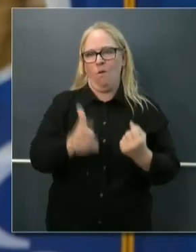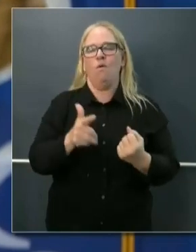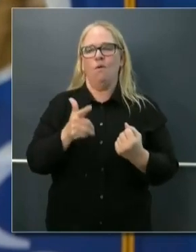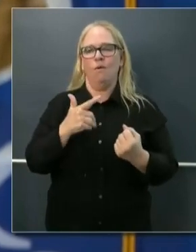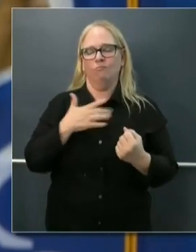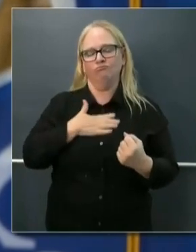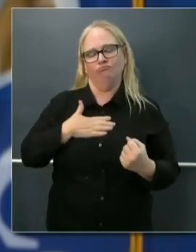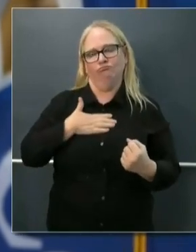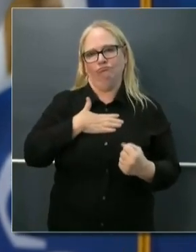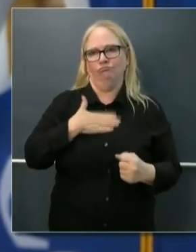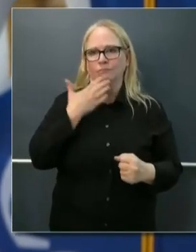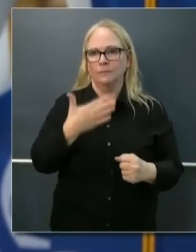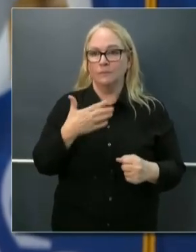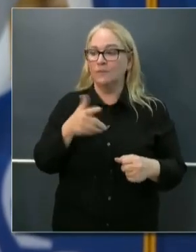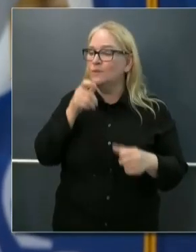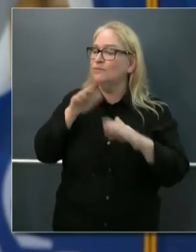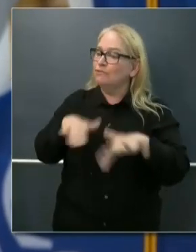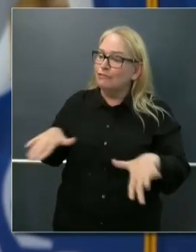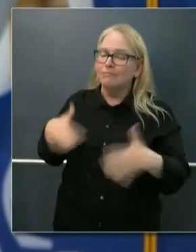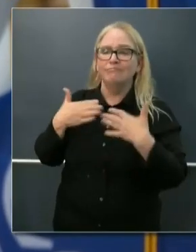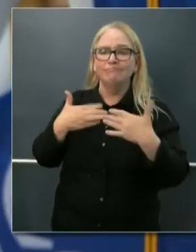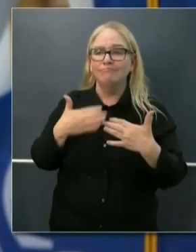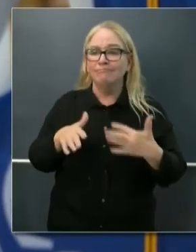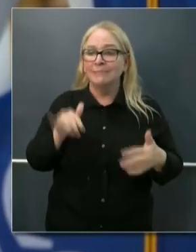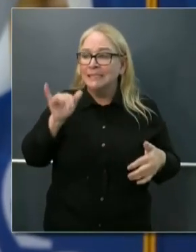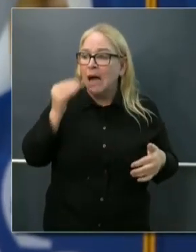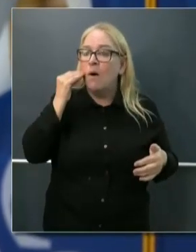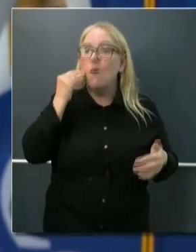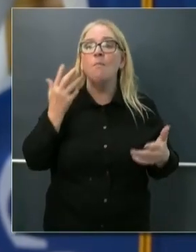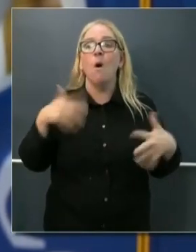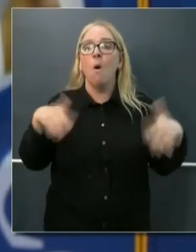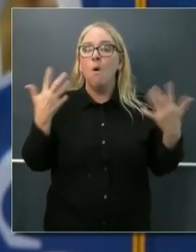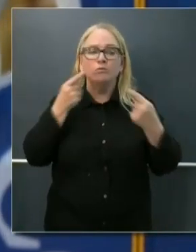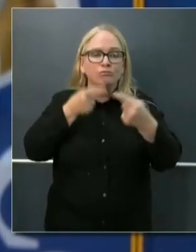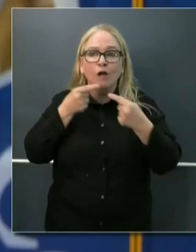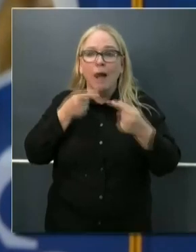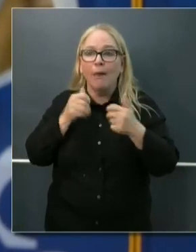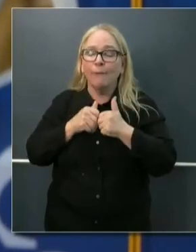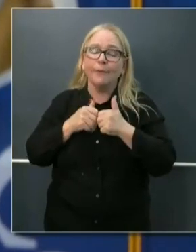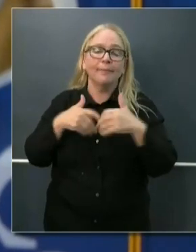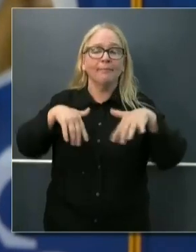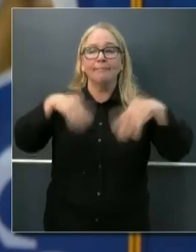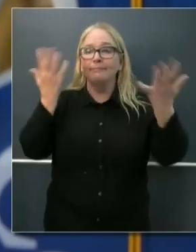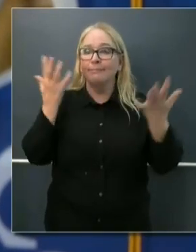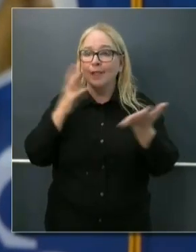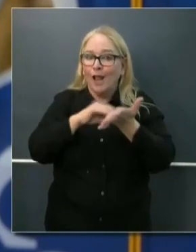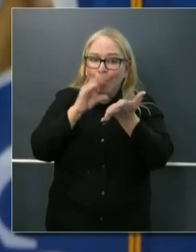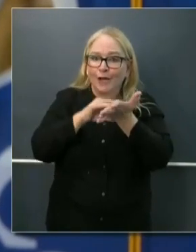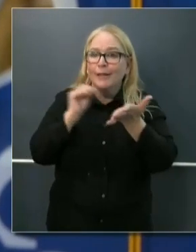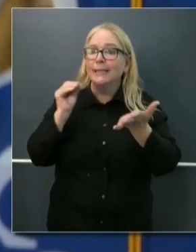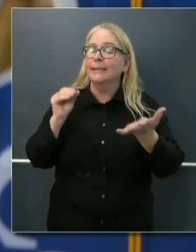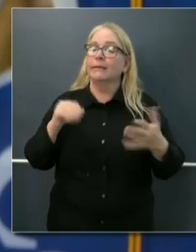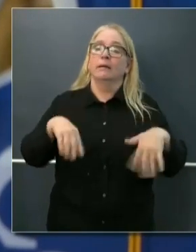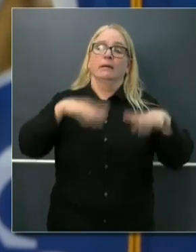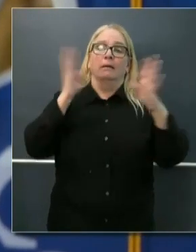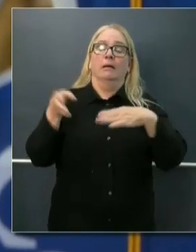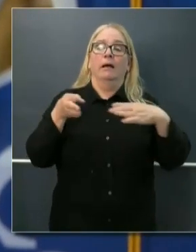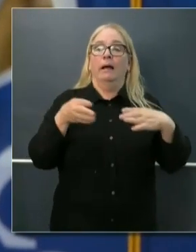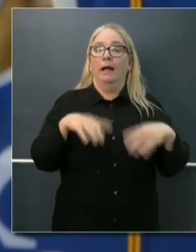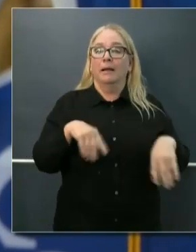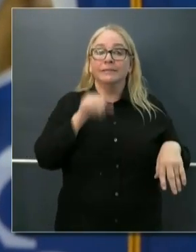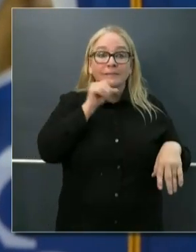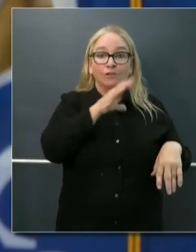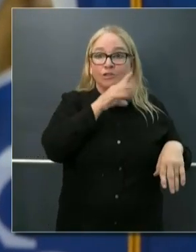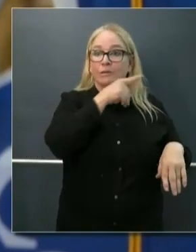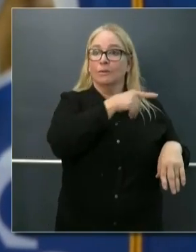has a learning challenge, who is at home, struggling with school learning, to that 80-year-old who's widowed, who's now living alone, we are here for you. We are all